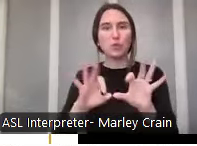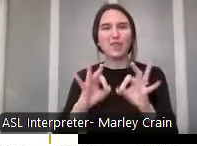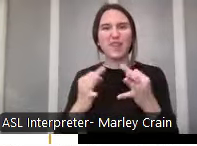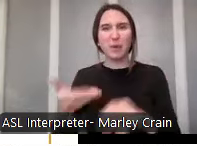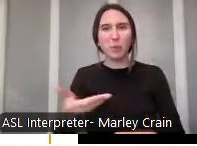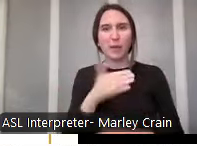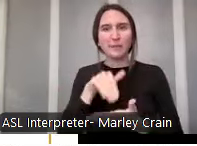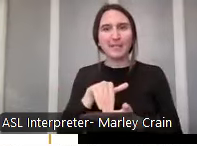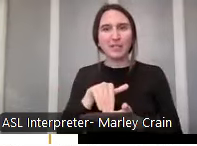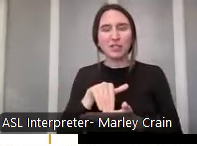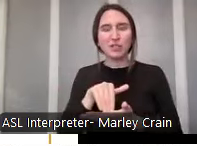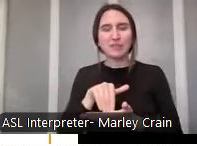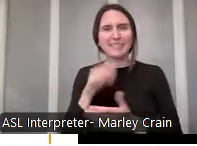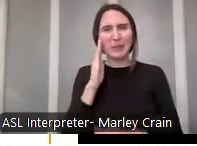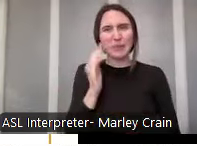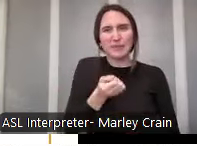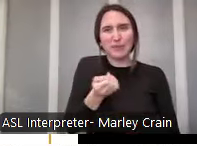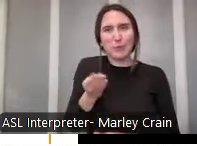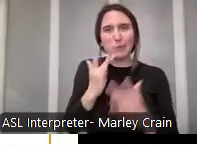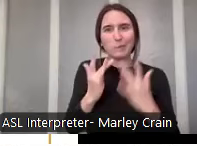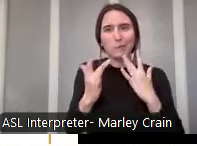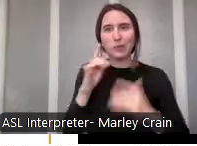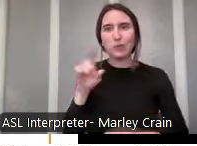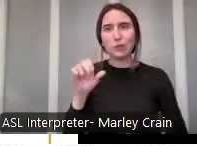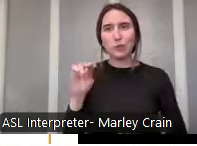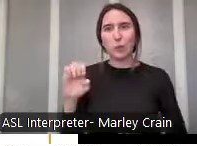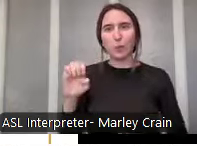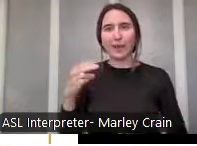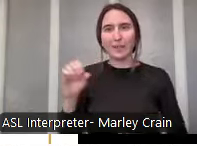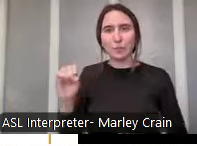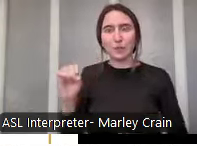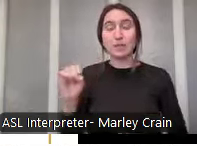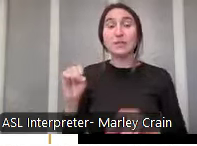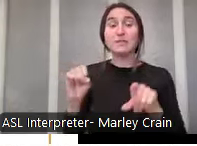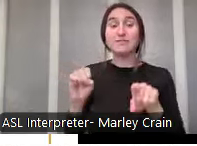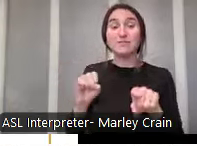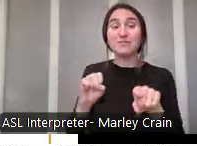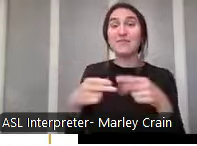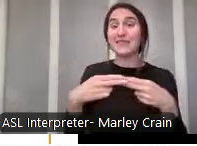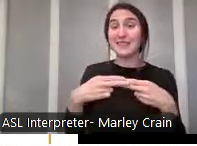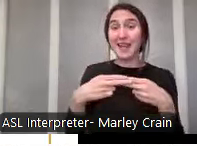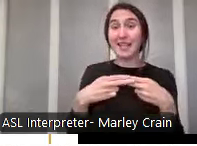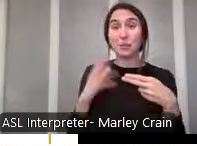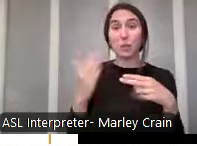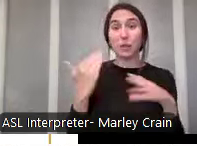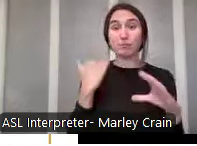schools. And we'll be sending out these slides to everyone as long as we have your email